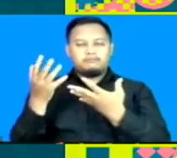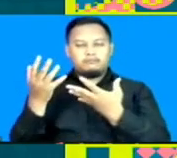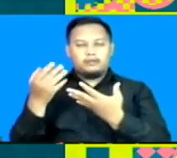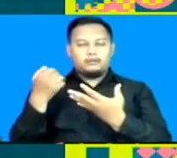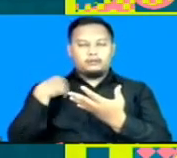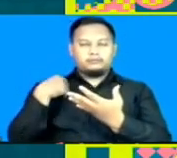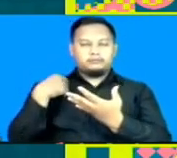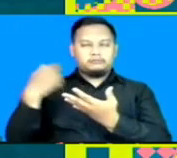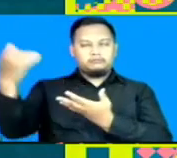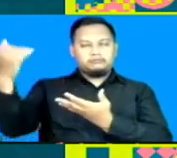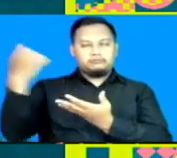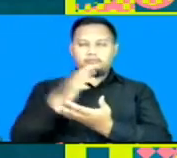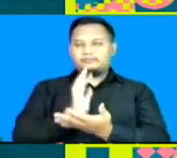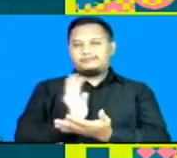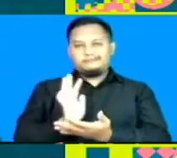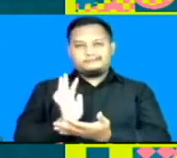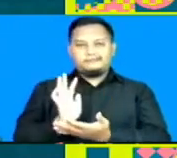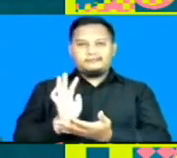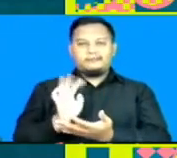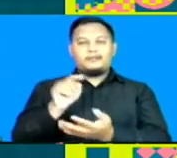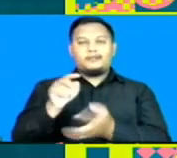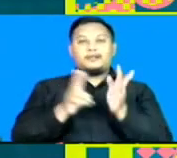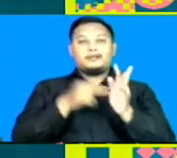This value is so deeply rooted in